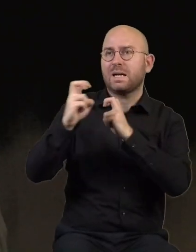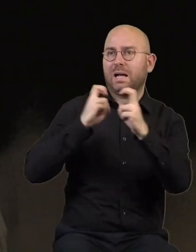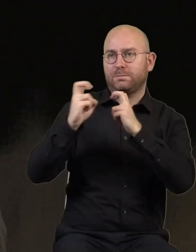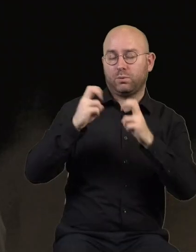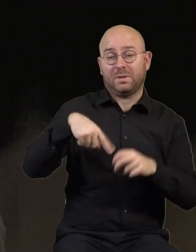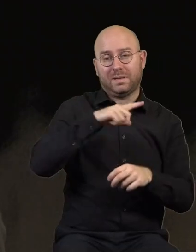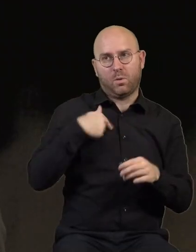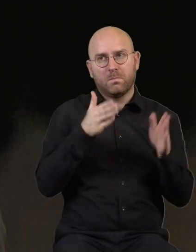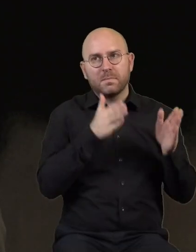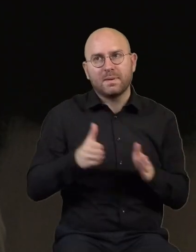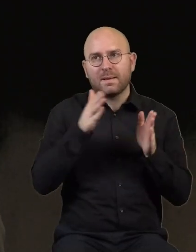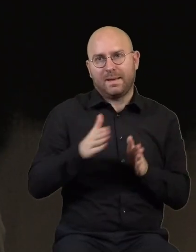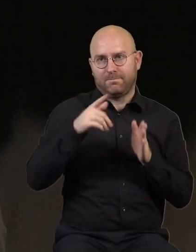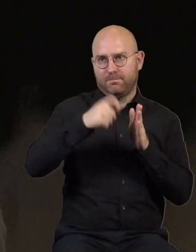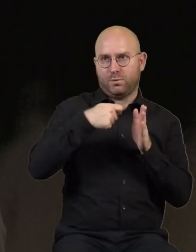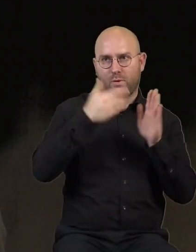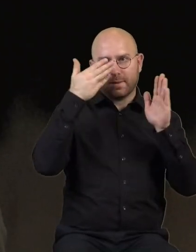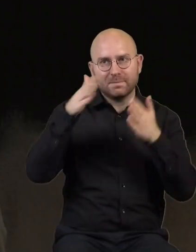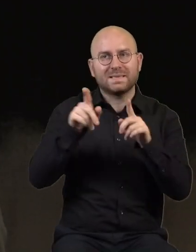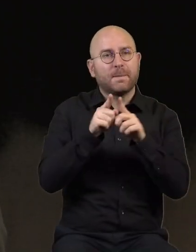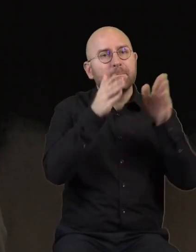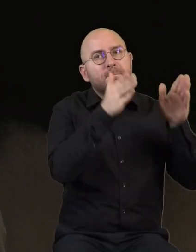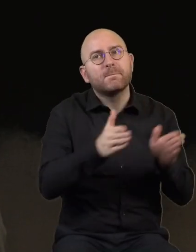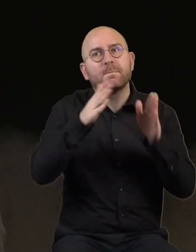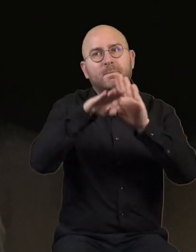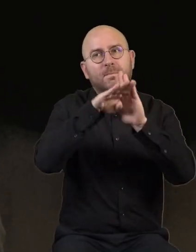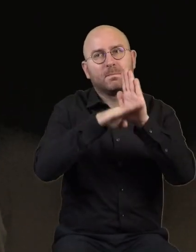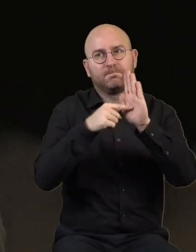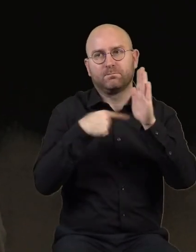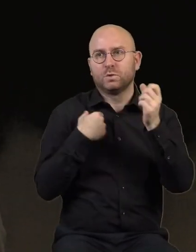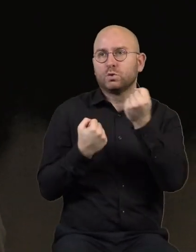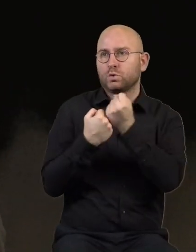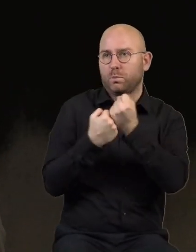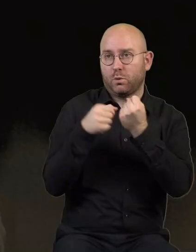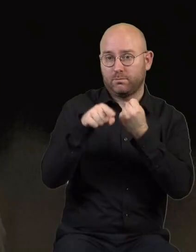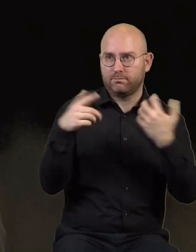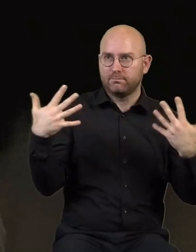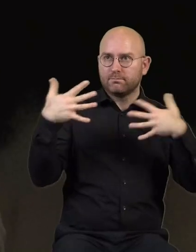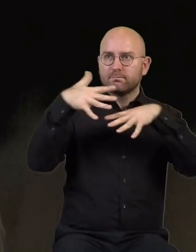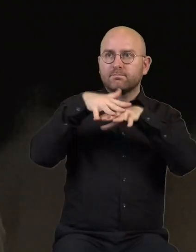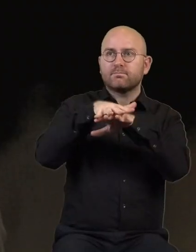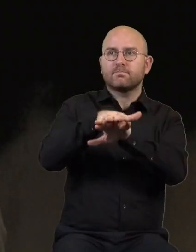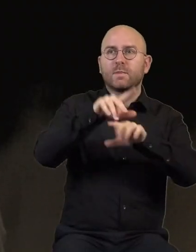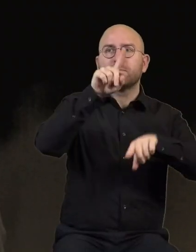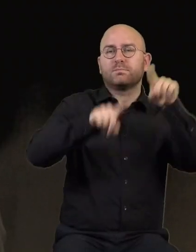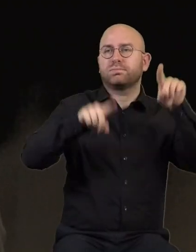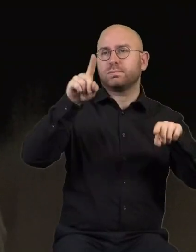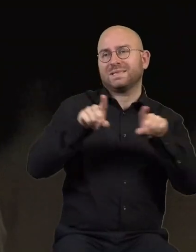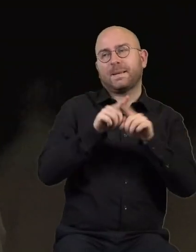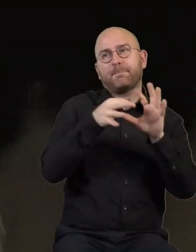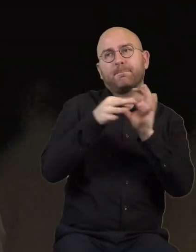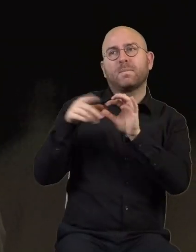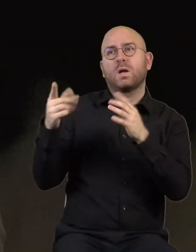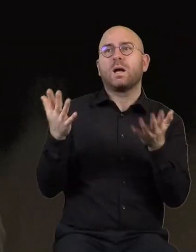helping with the integration of climate resilience into the plans at national level, regional level, and at urban level as well,